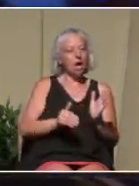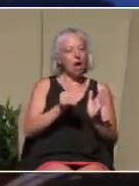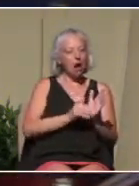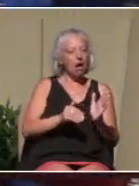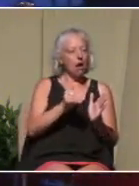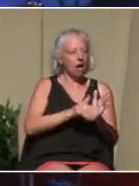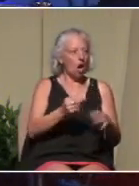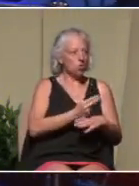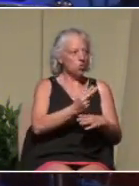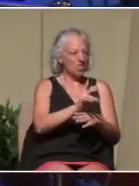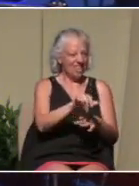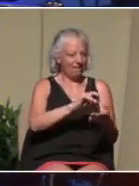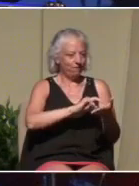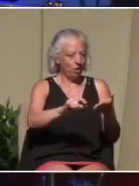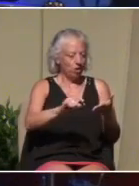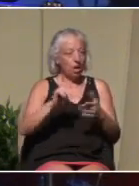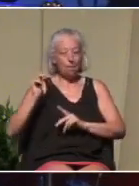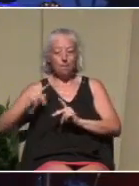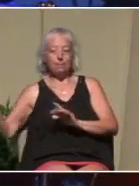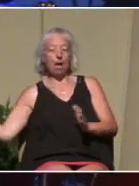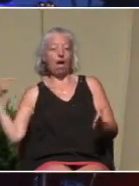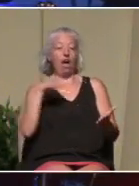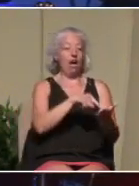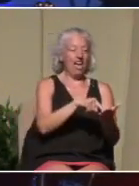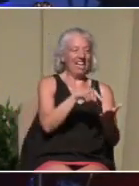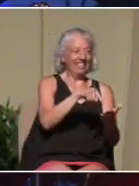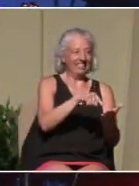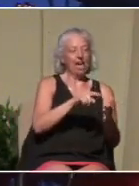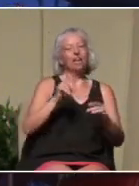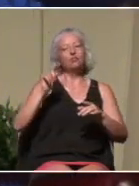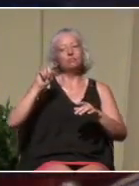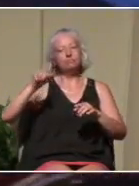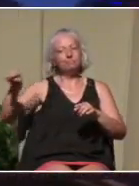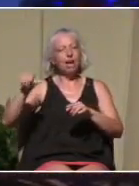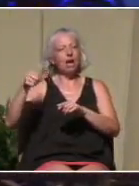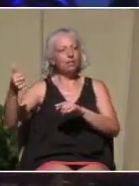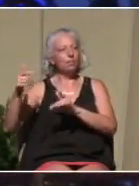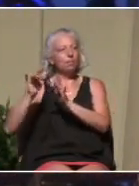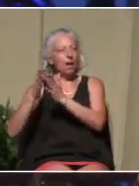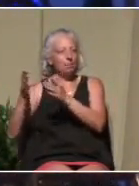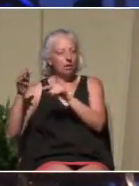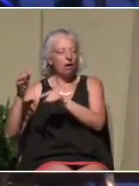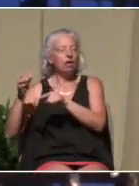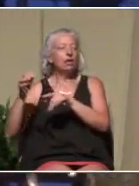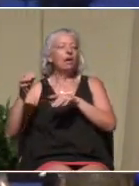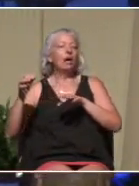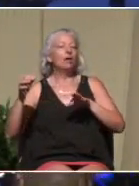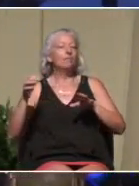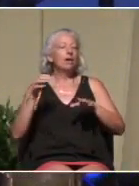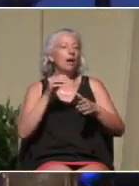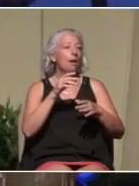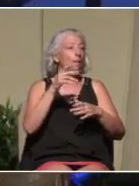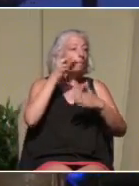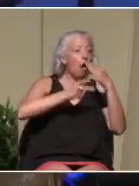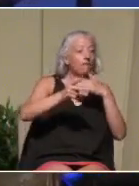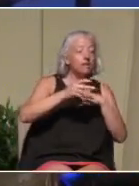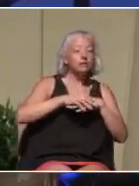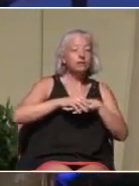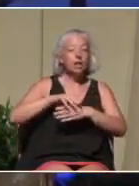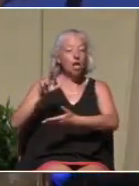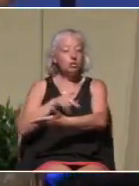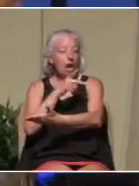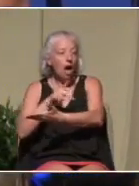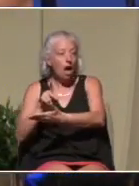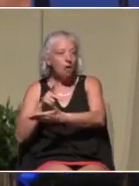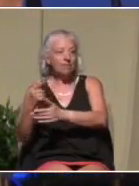always referencing this passage in other places of the Bible. The prophets reference it, the Psalms reference it. And it's the one